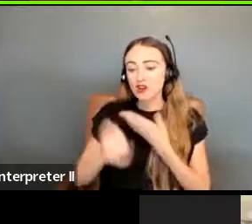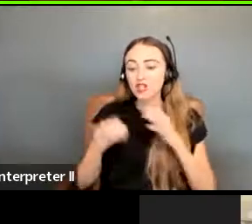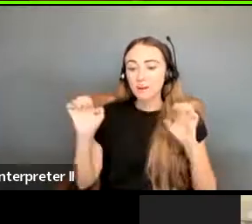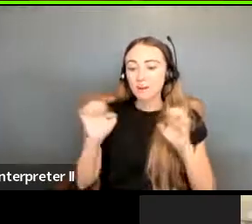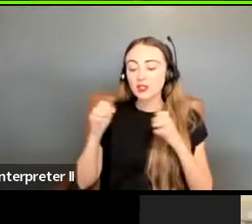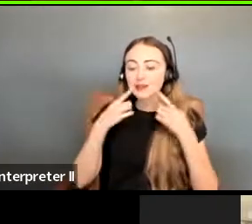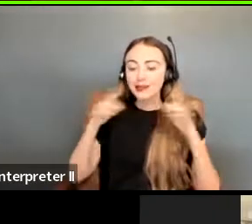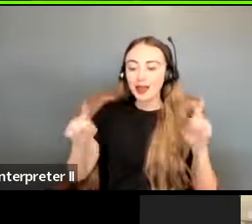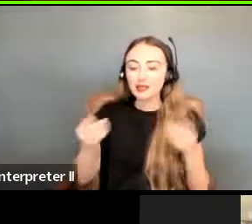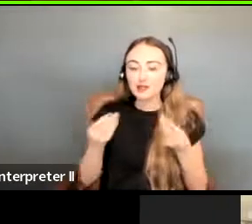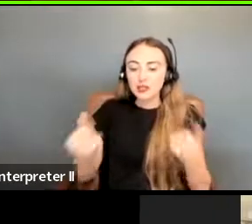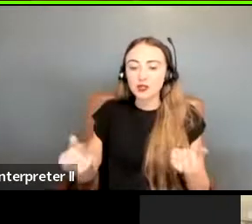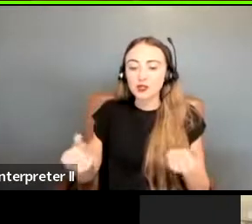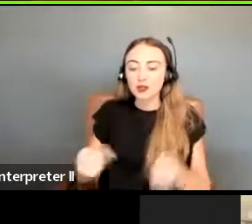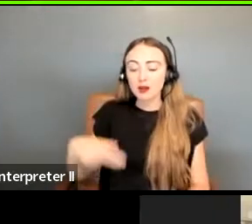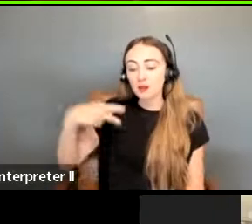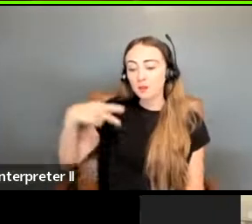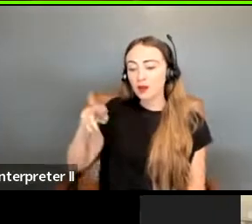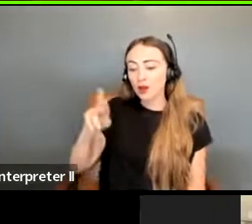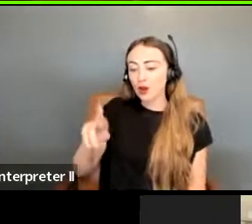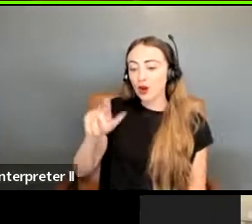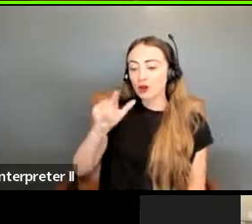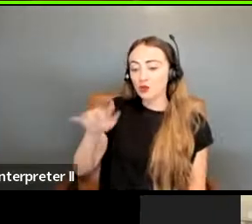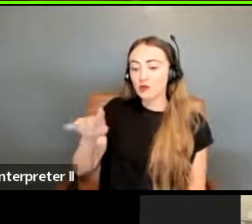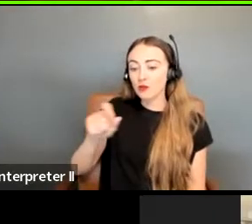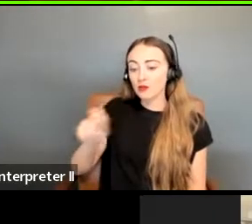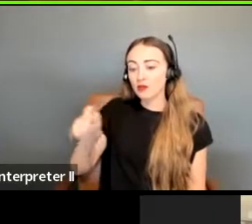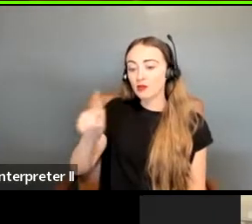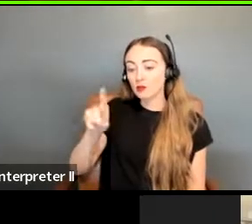PR 24-1041. Councilmember Che.